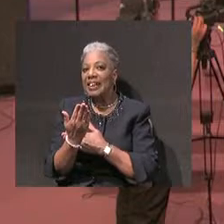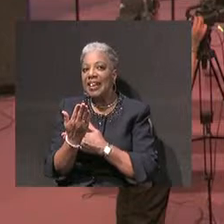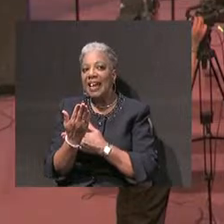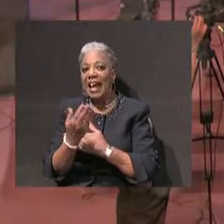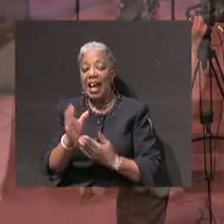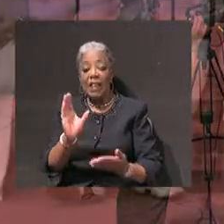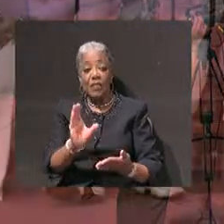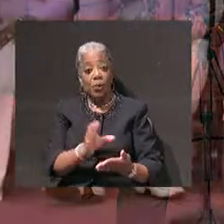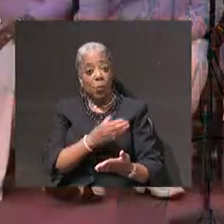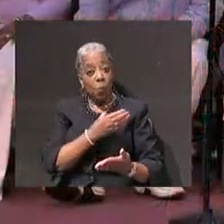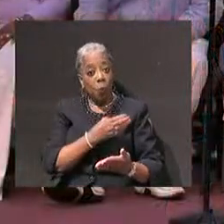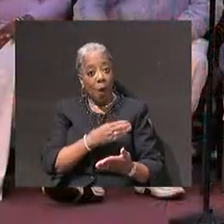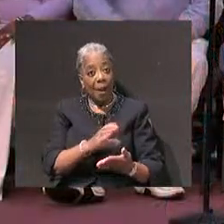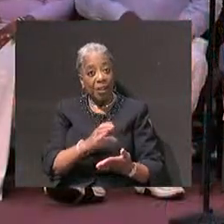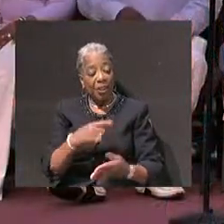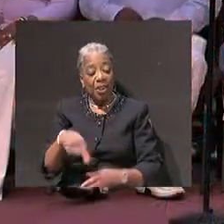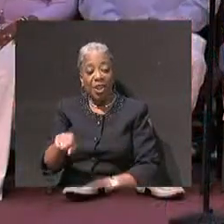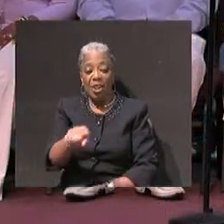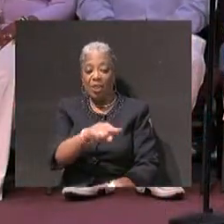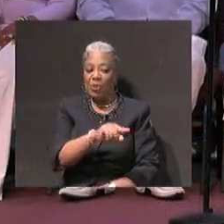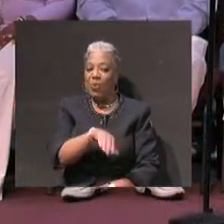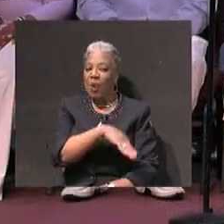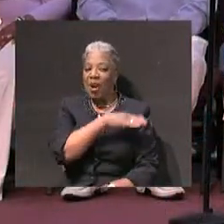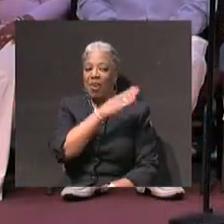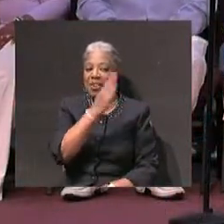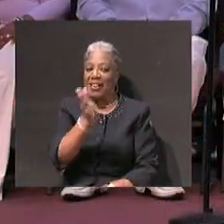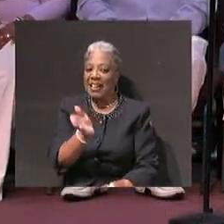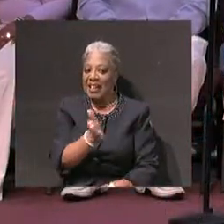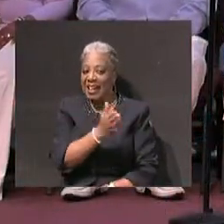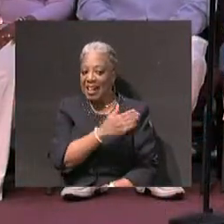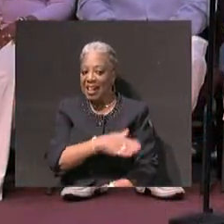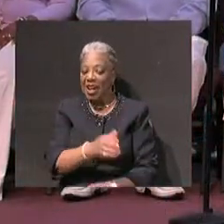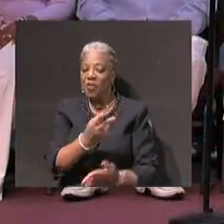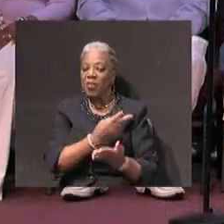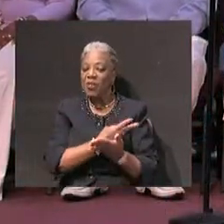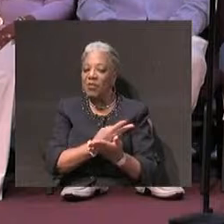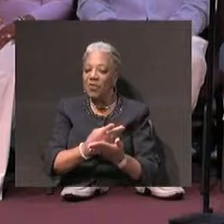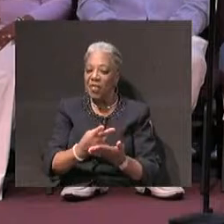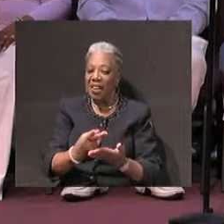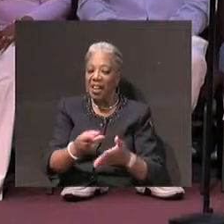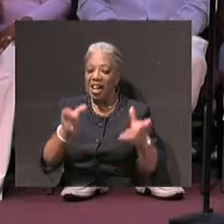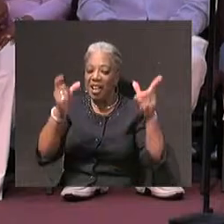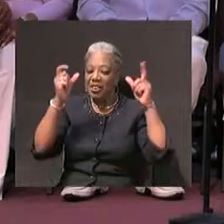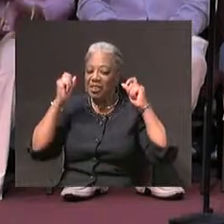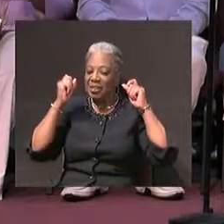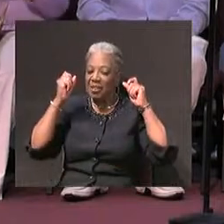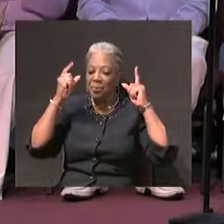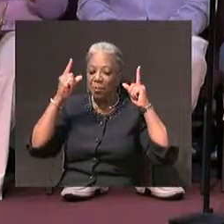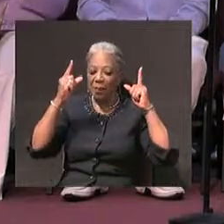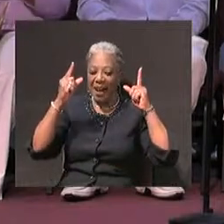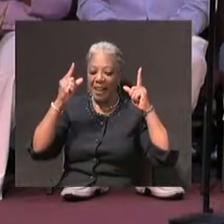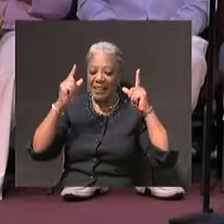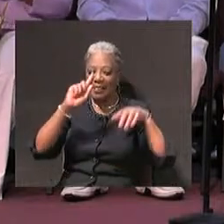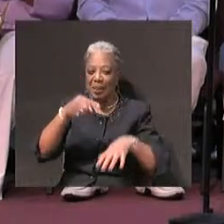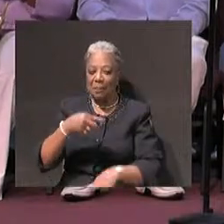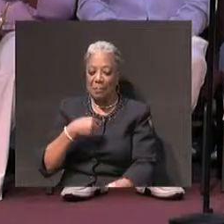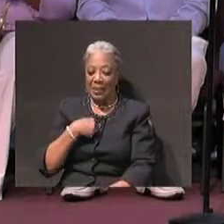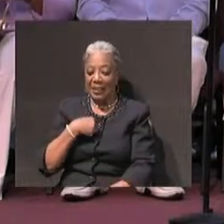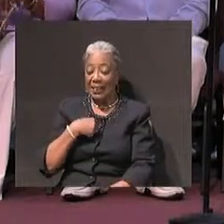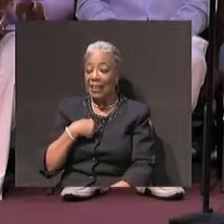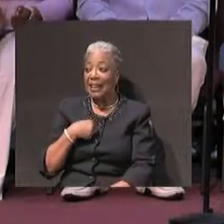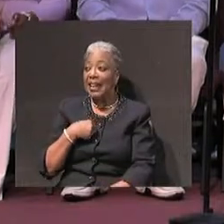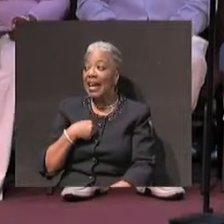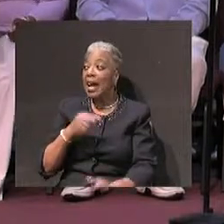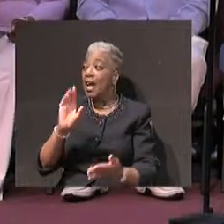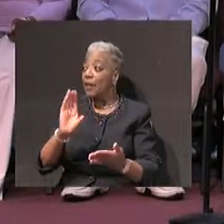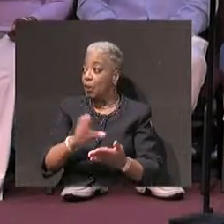at how excellent and dedicated you are to your ministry. And you have blessed us. Thank you so